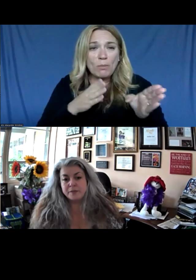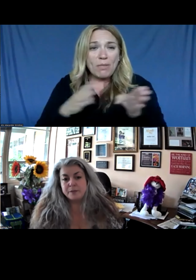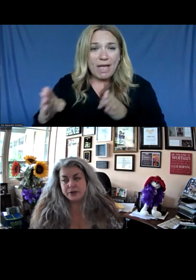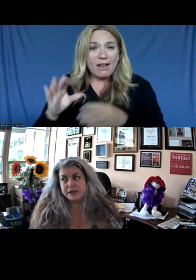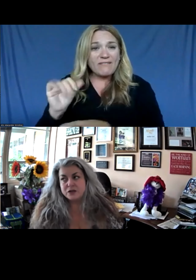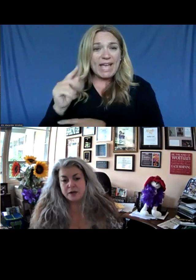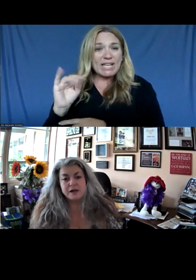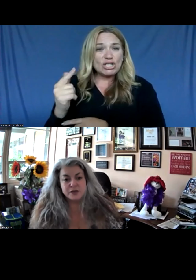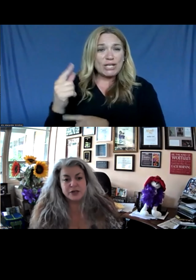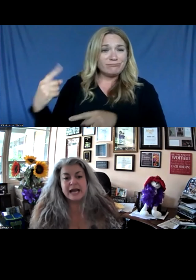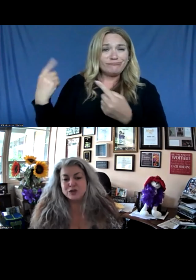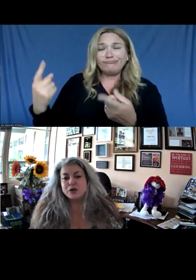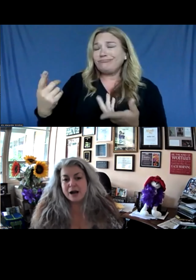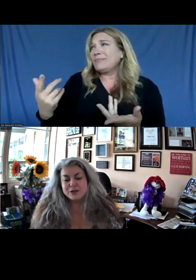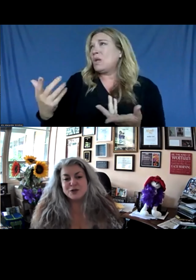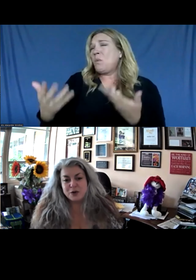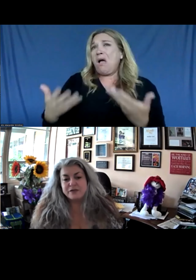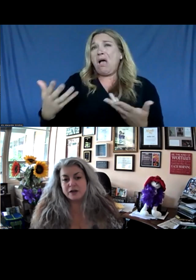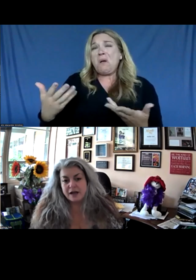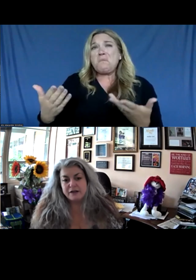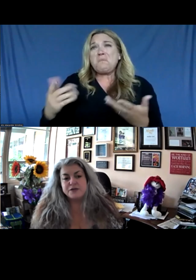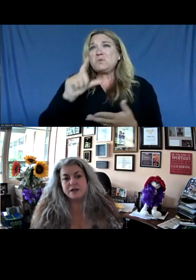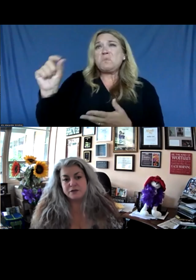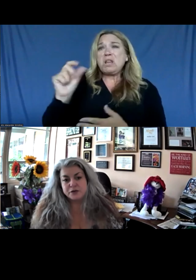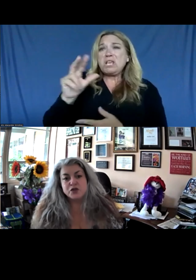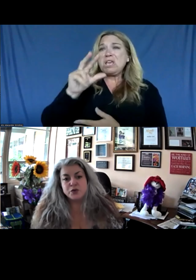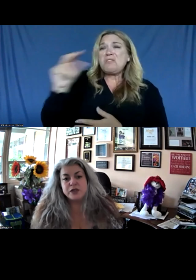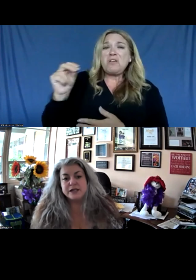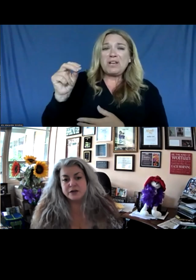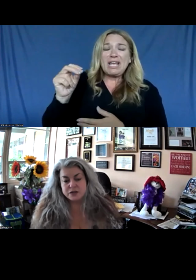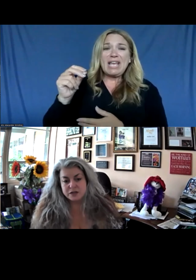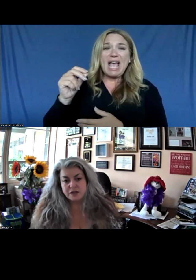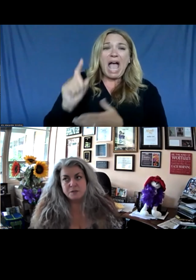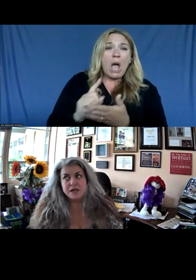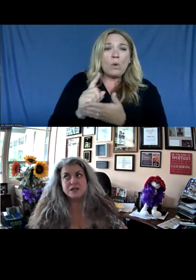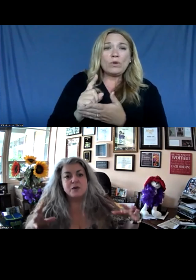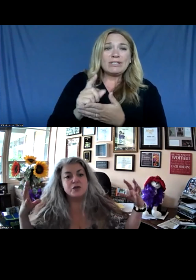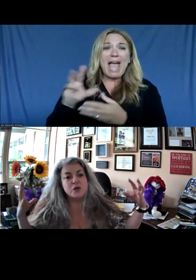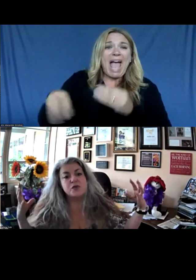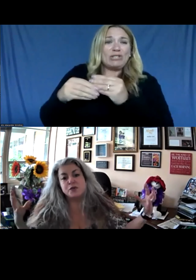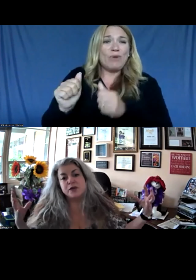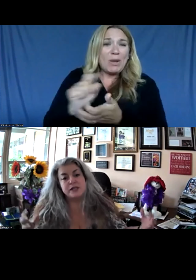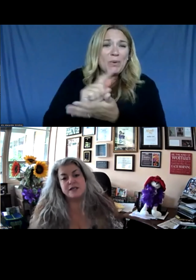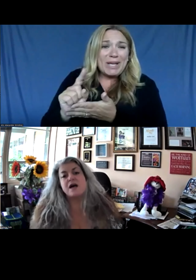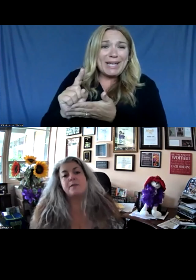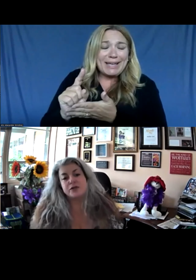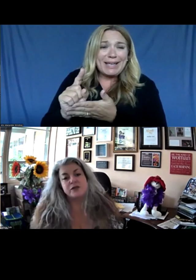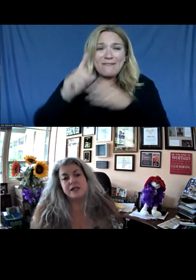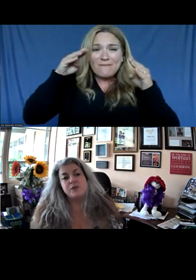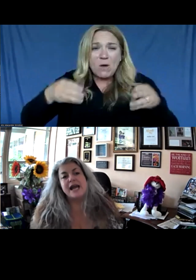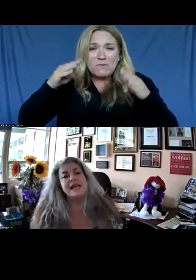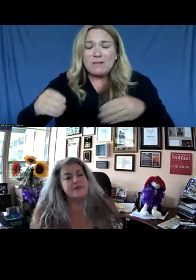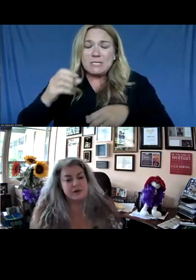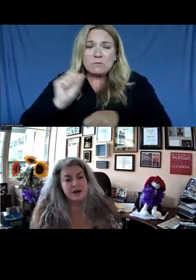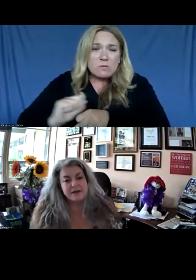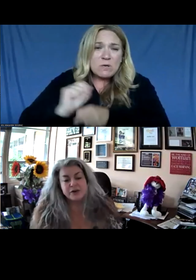We probably put in 20 to 30 extra hours a week of our lives for 2 years because we were so thrilled at this